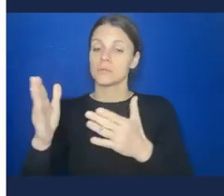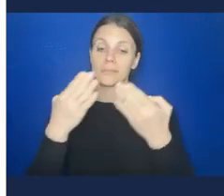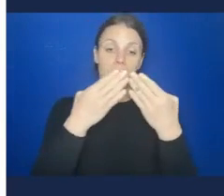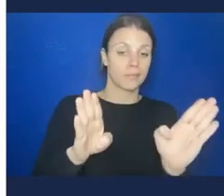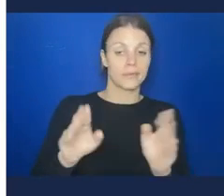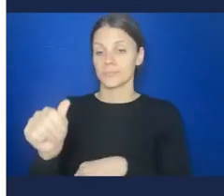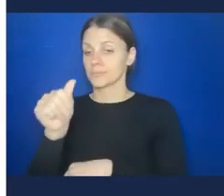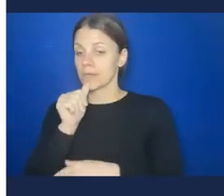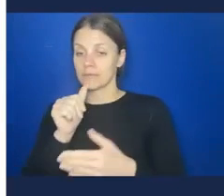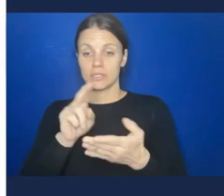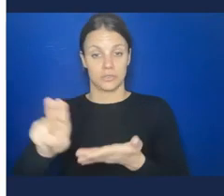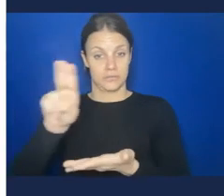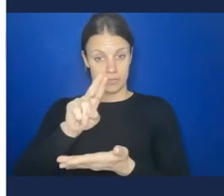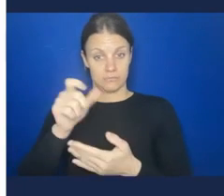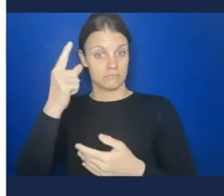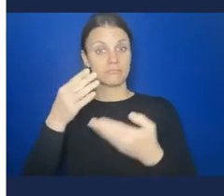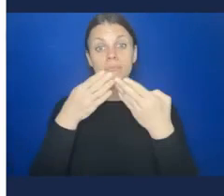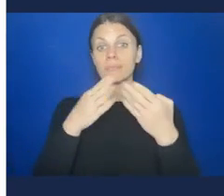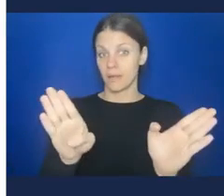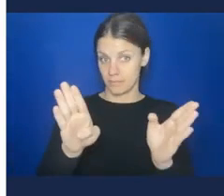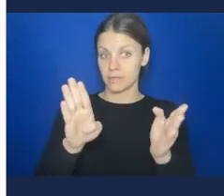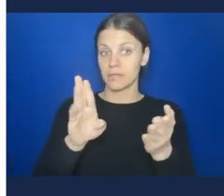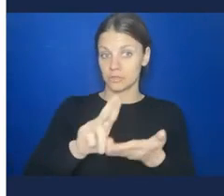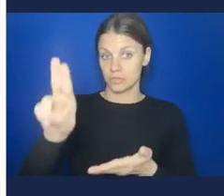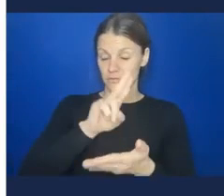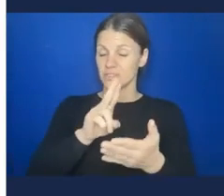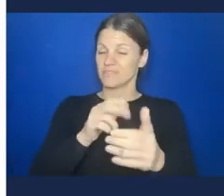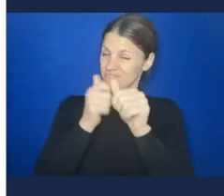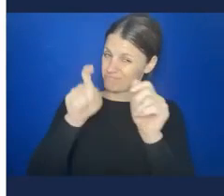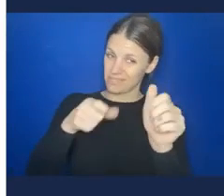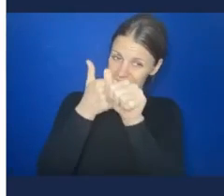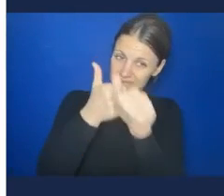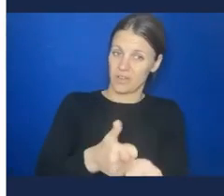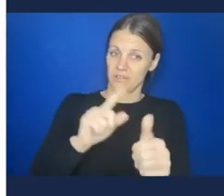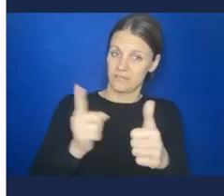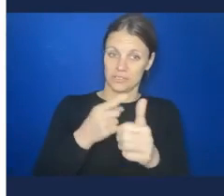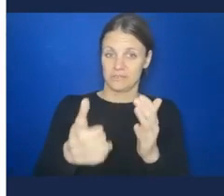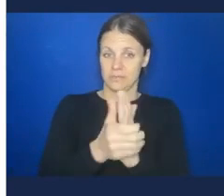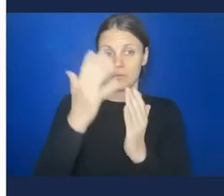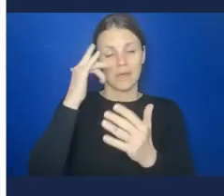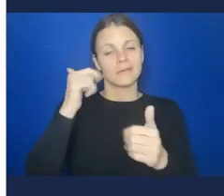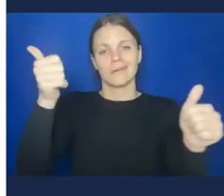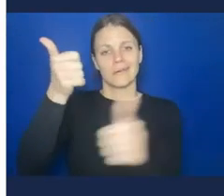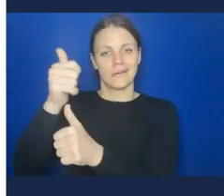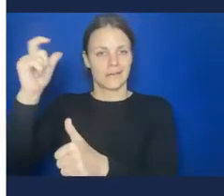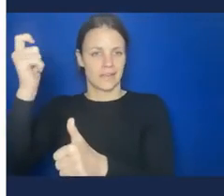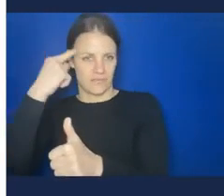universities. As I said, public universities are bound by the First Amendment as government entities, while private universities